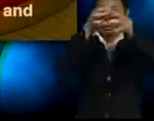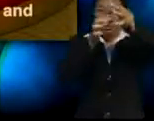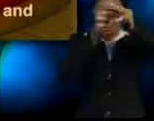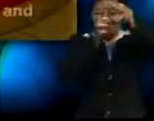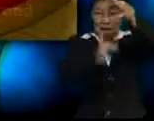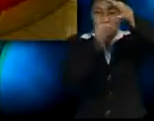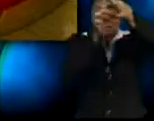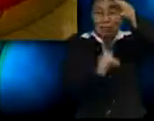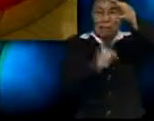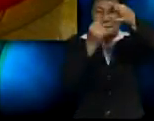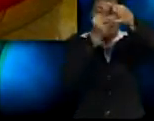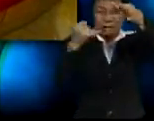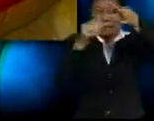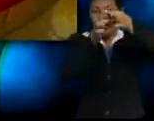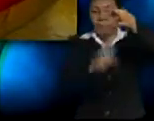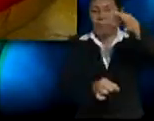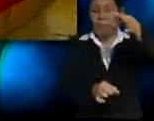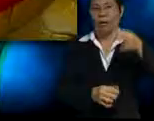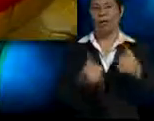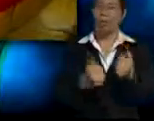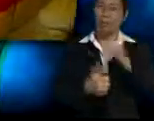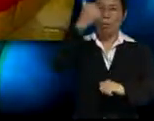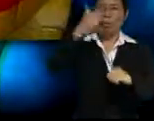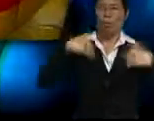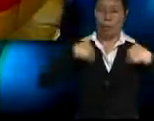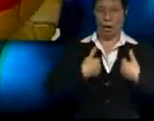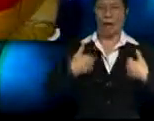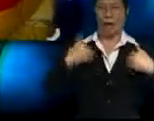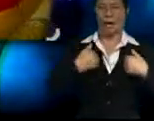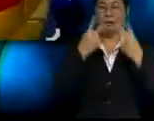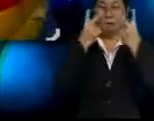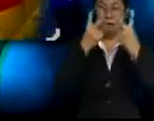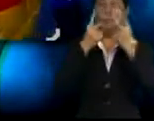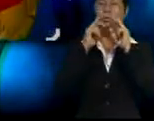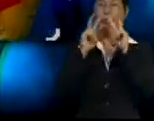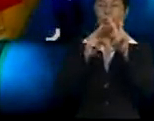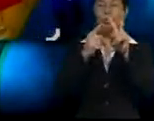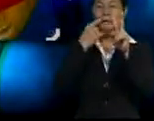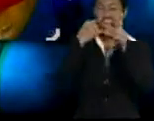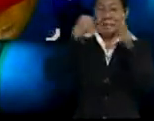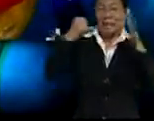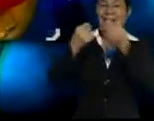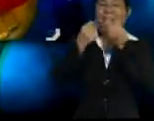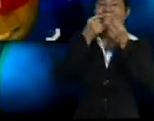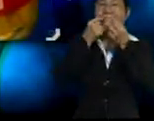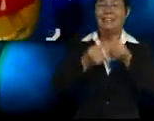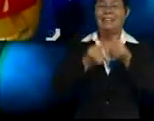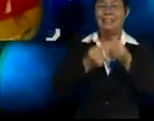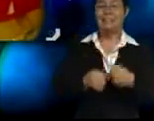sharp. Most venomous snakes have 2 sharp teeth that are called